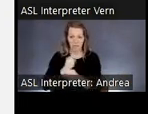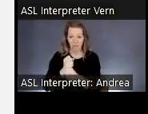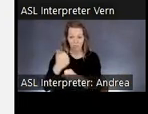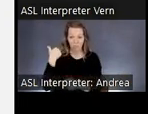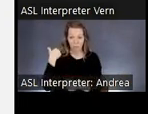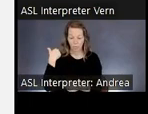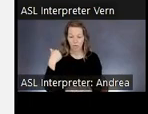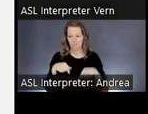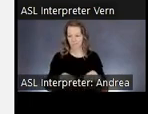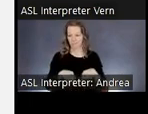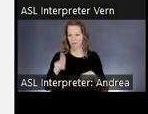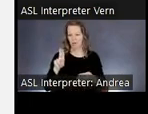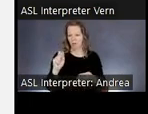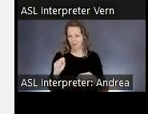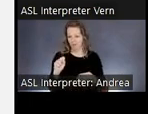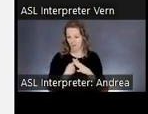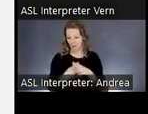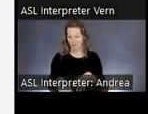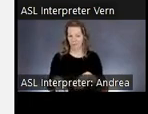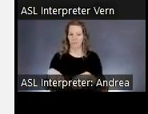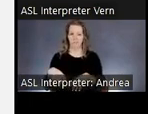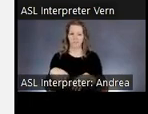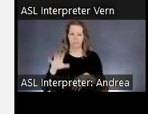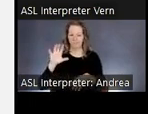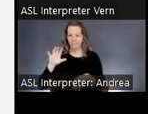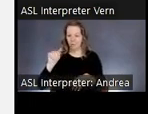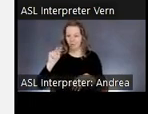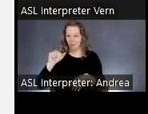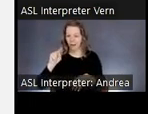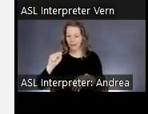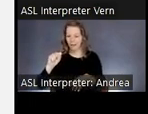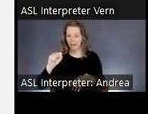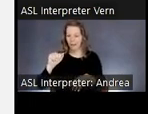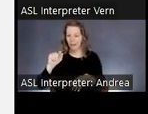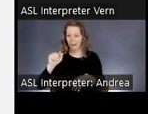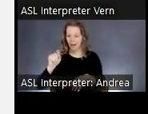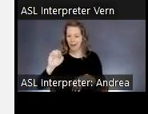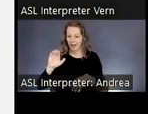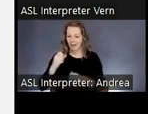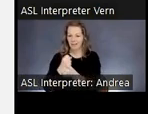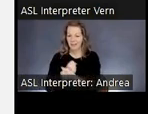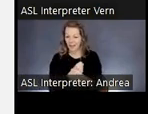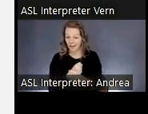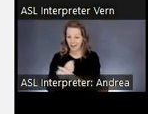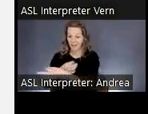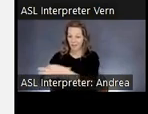colonization, transatlantic slave trade, the violence that founded the Western culture